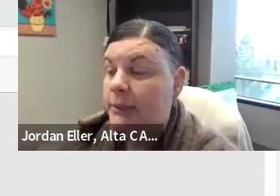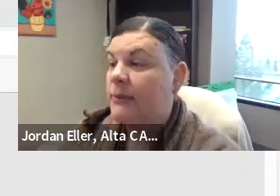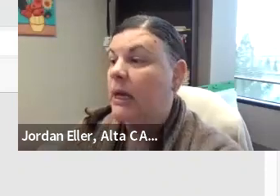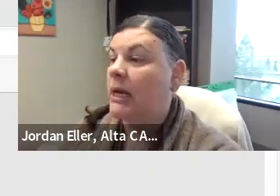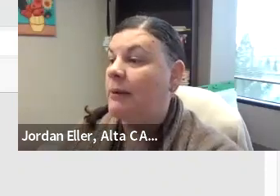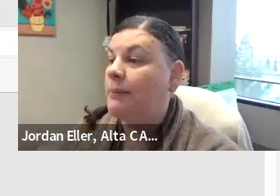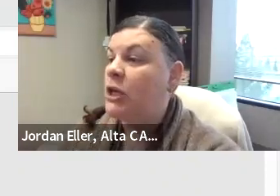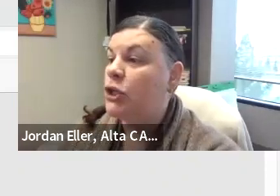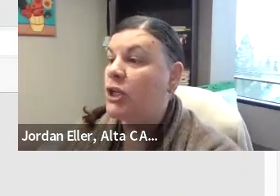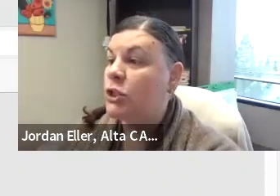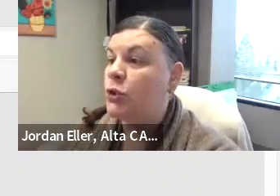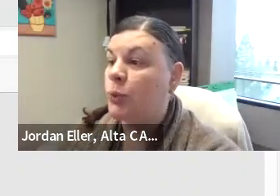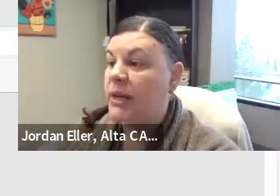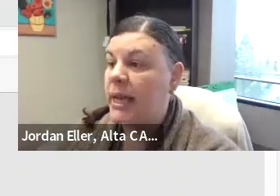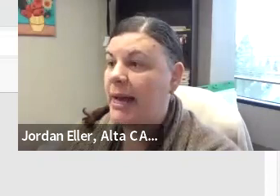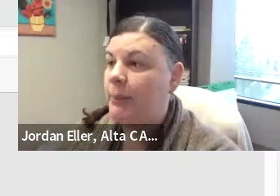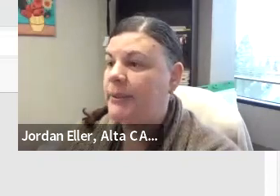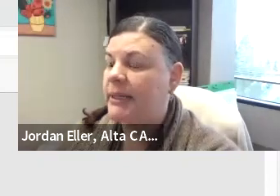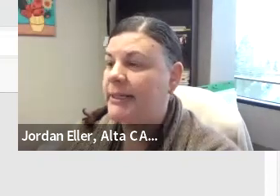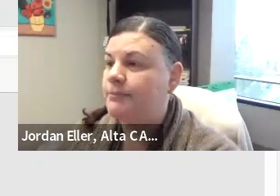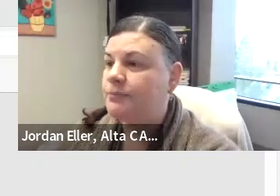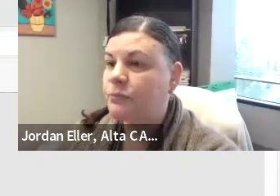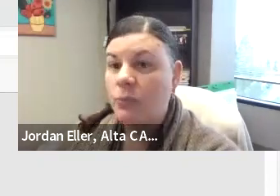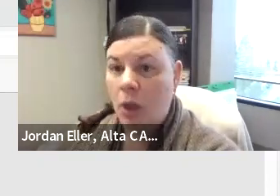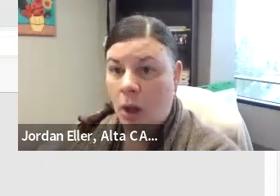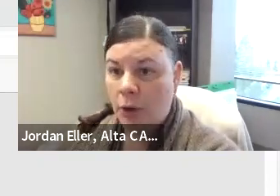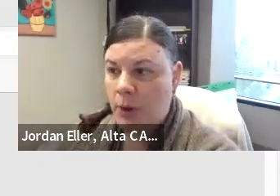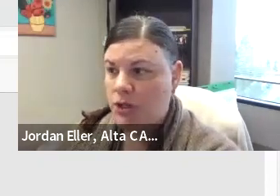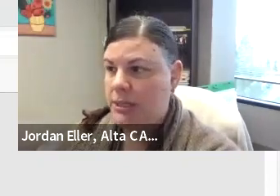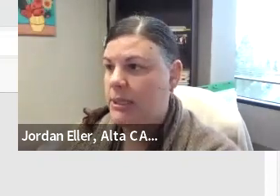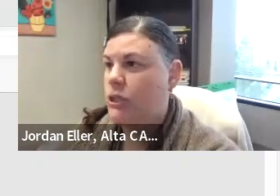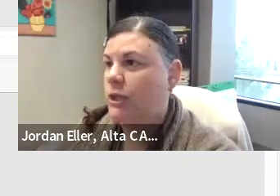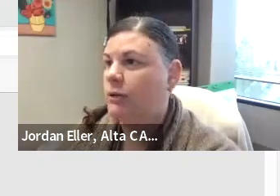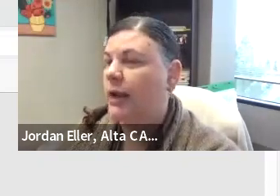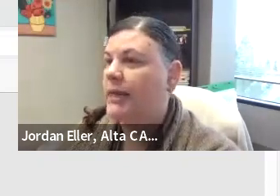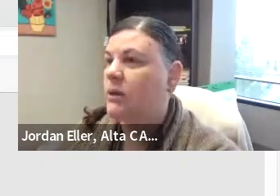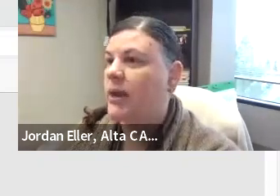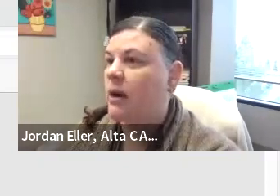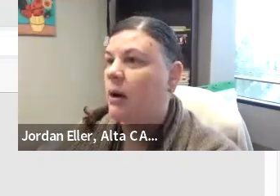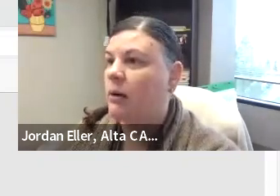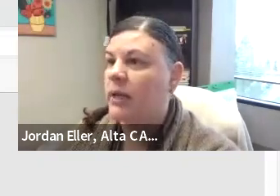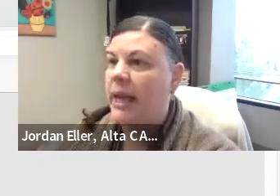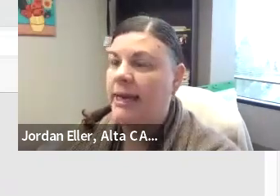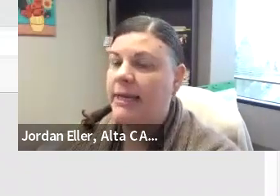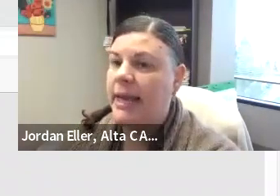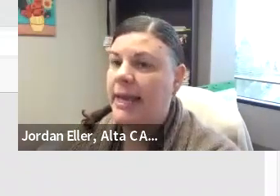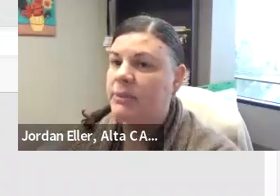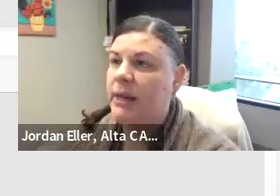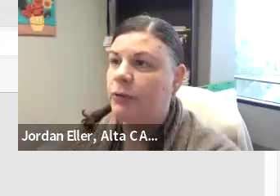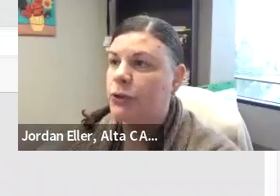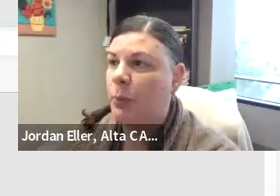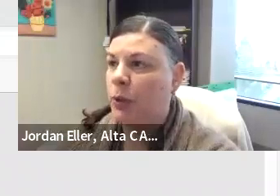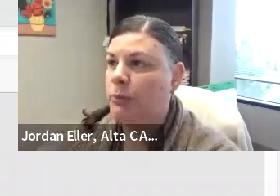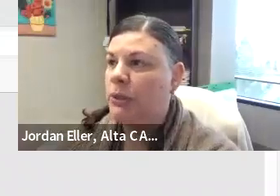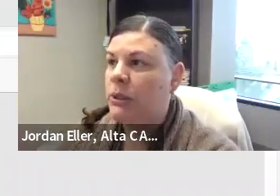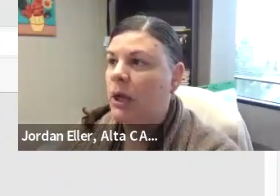questions. Just to recap, on our projects this year, right? We are looking at an enhanced